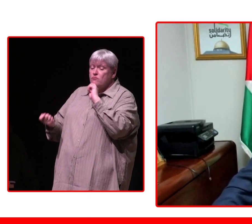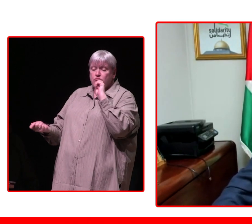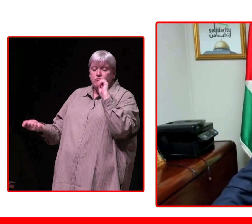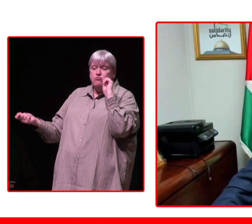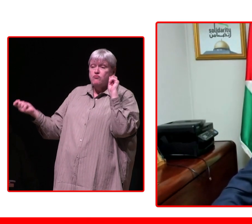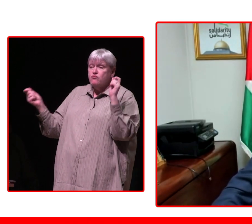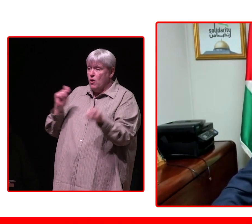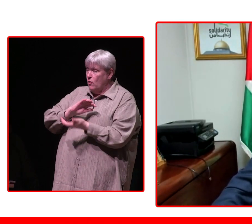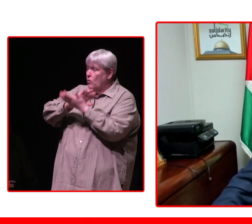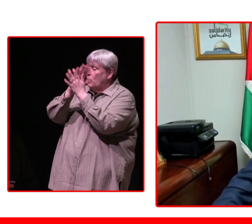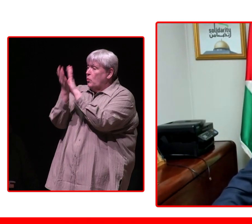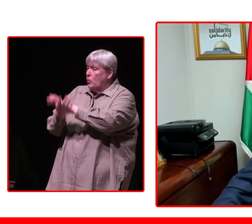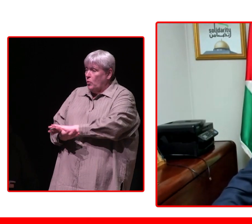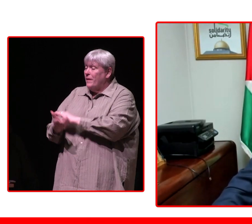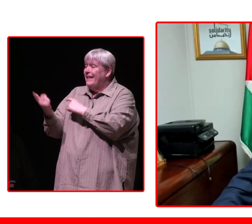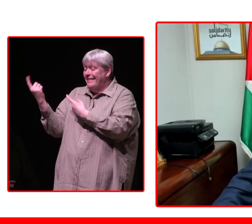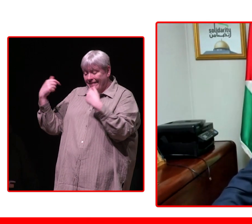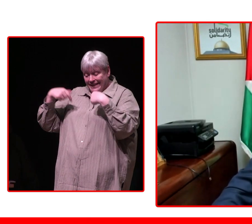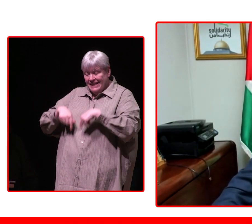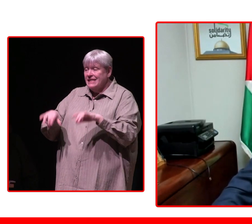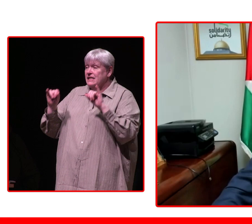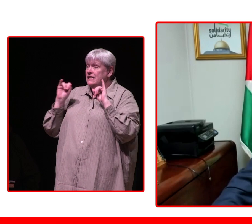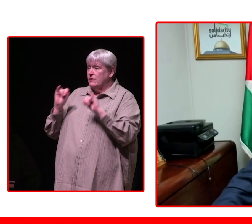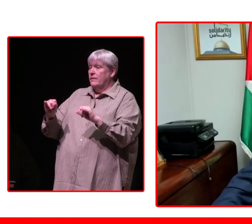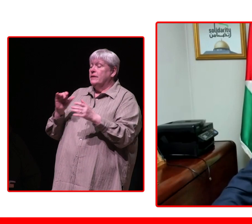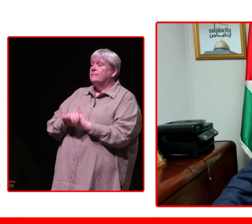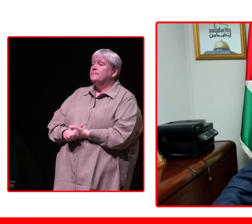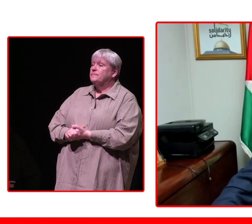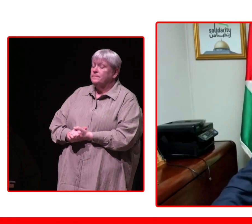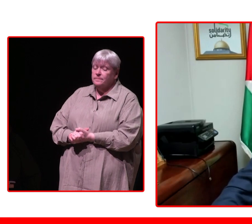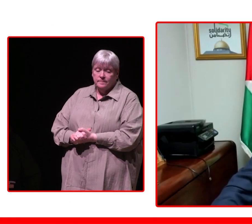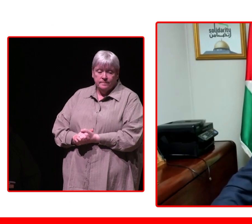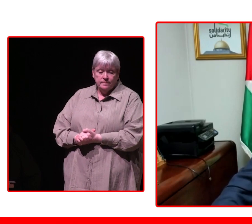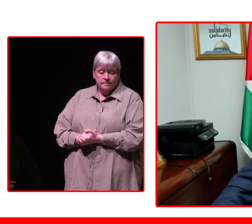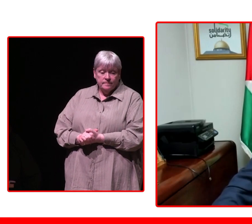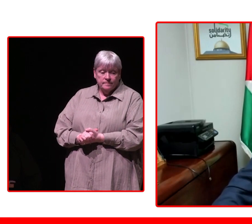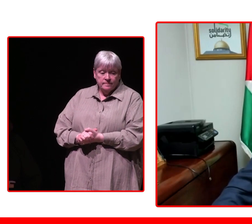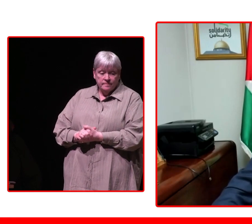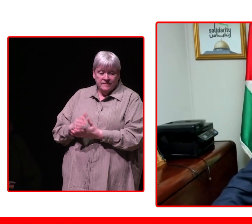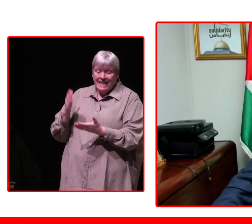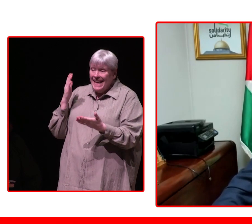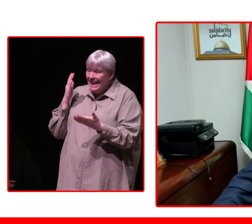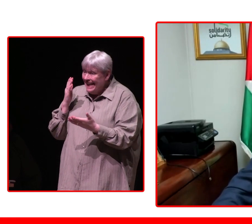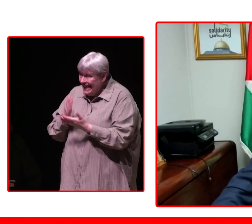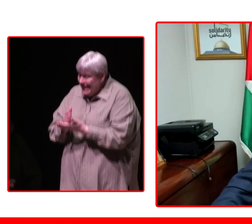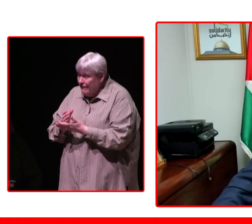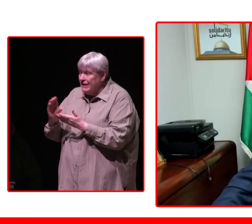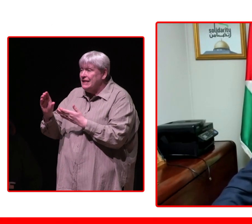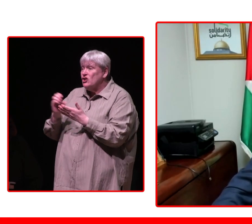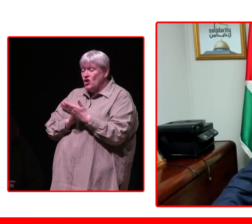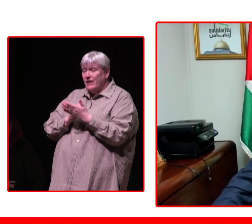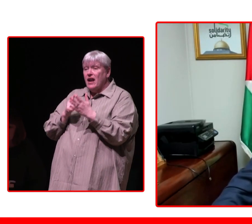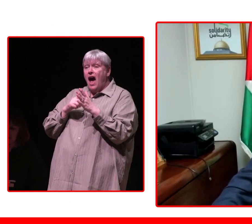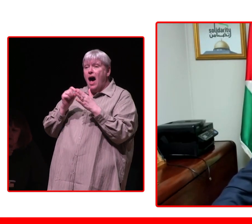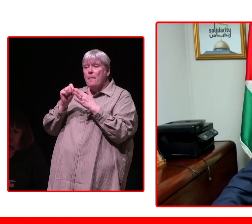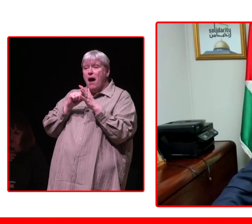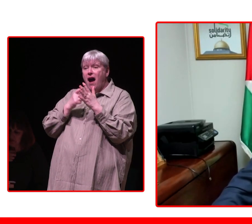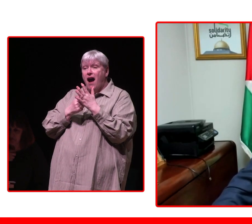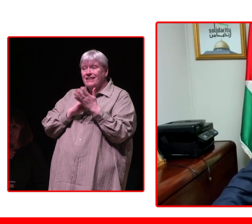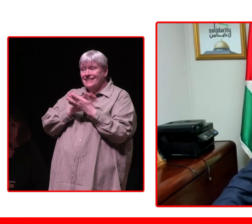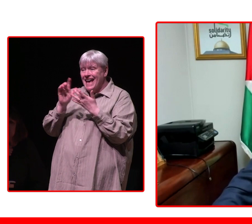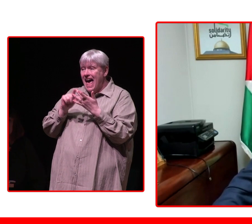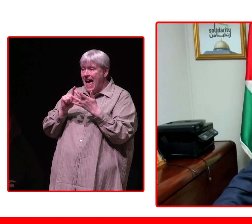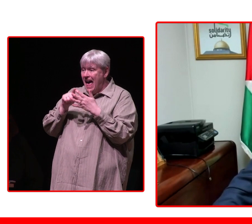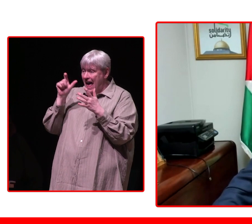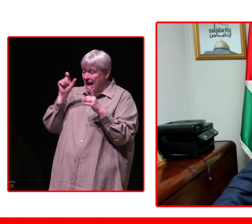documented, that this is a full-fledged apartheid system. Yet, even the charge of apartheid has failed to stir Israel's